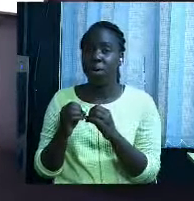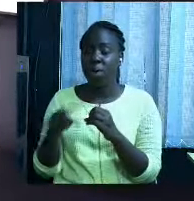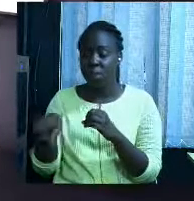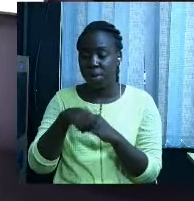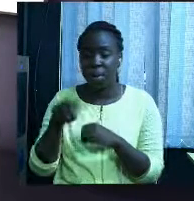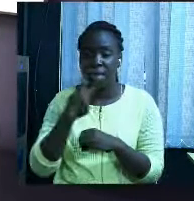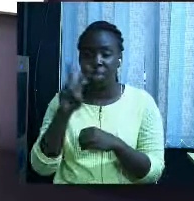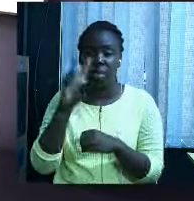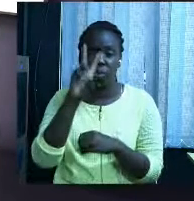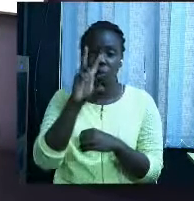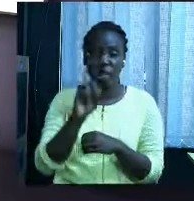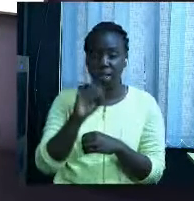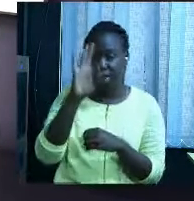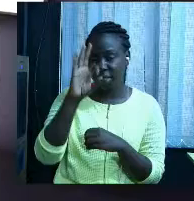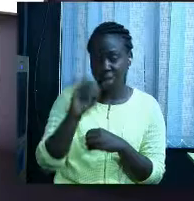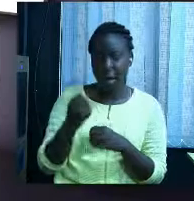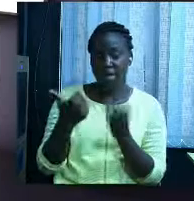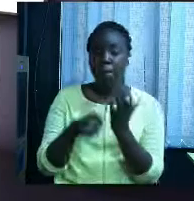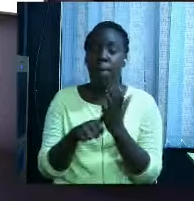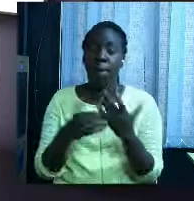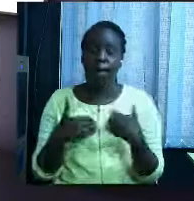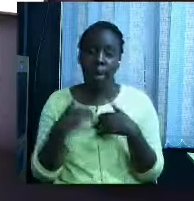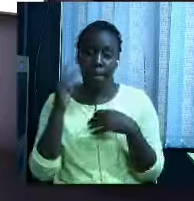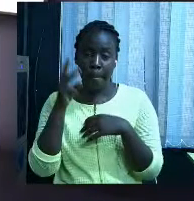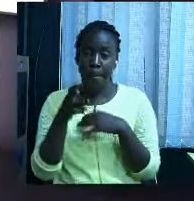to meet.